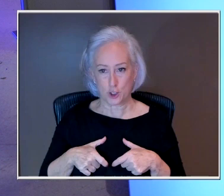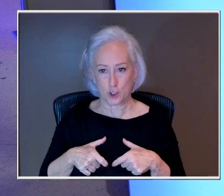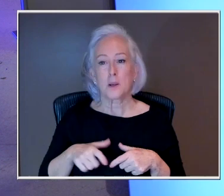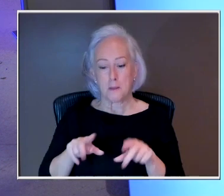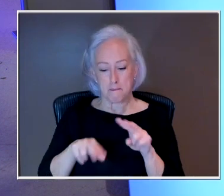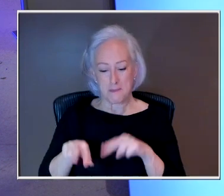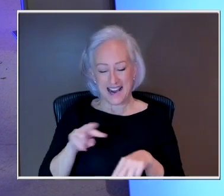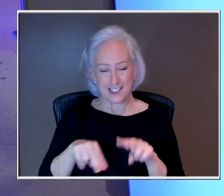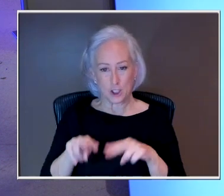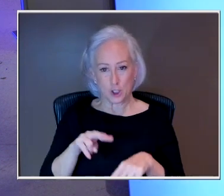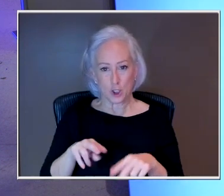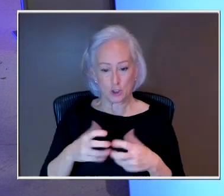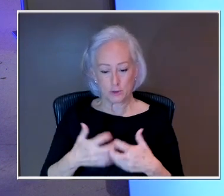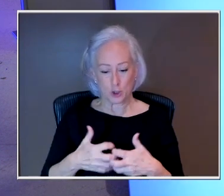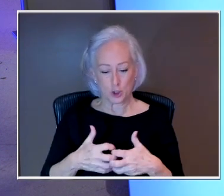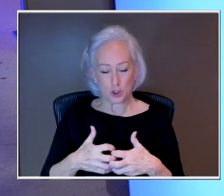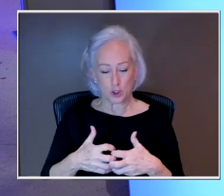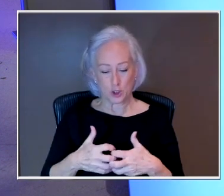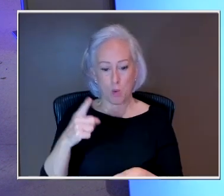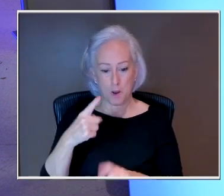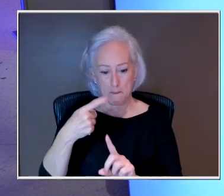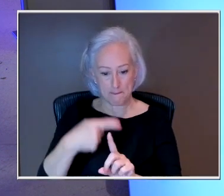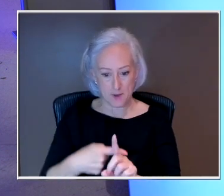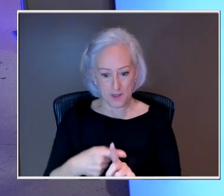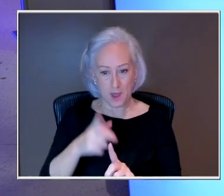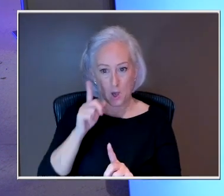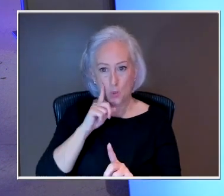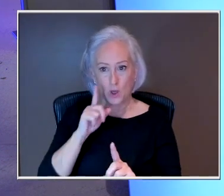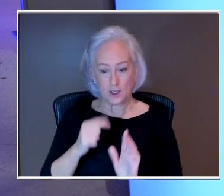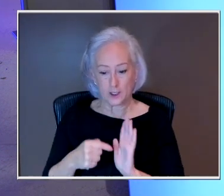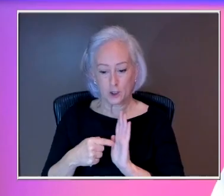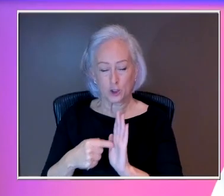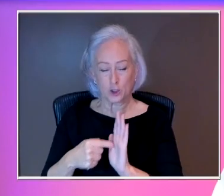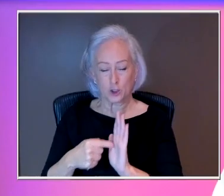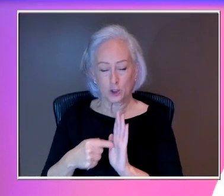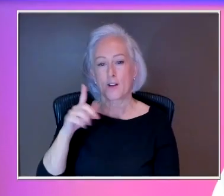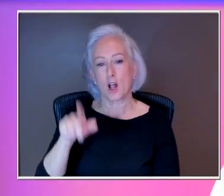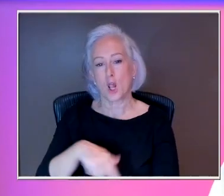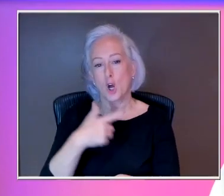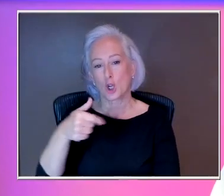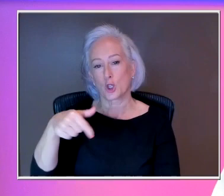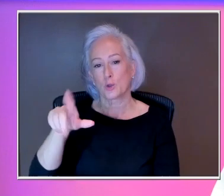have long QT, if you've been wearing a heart monitor for a month? The heart monitor